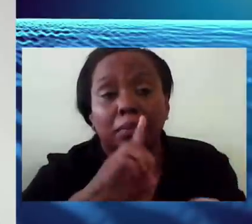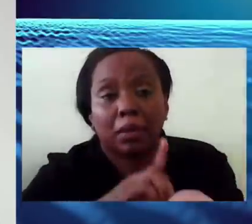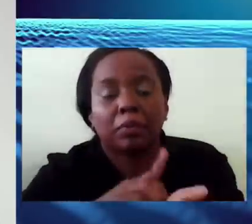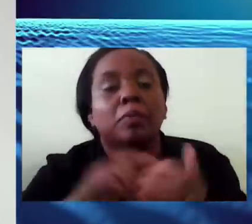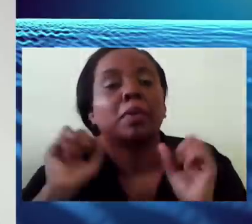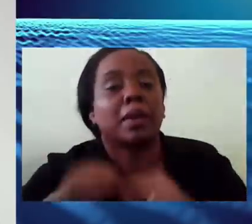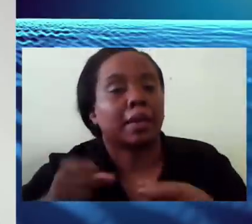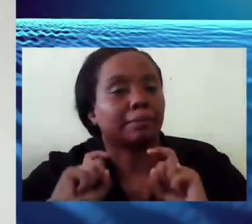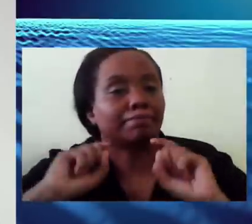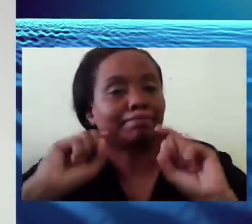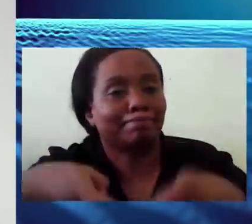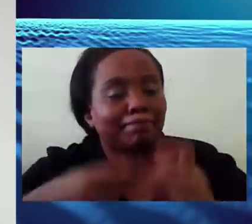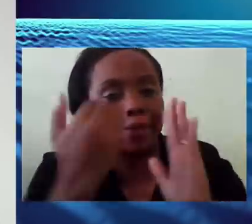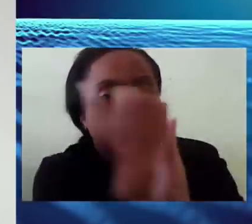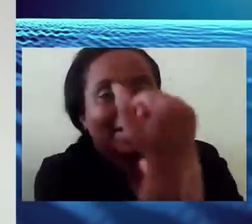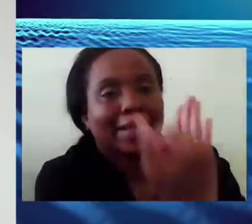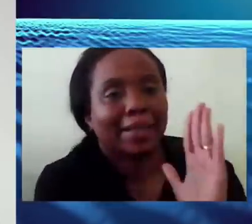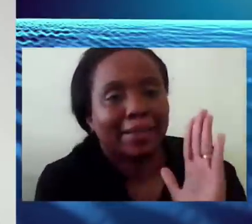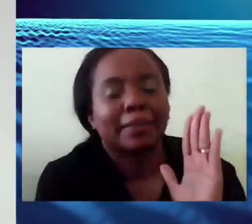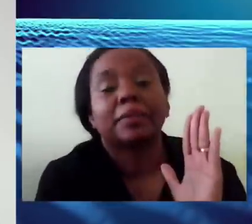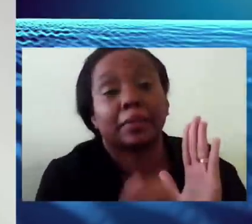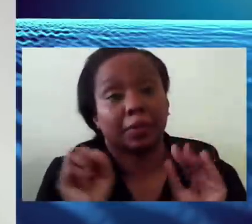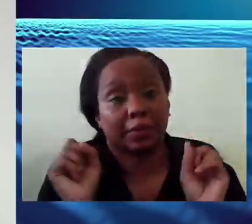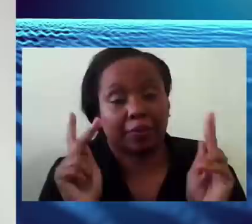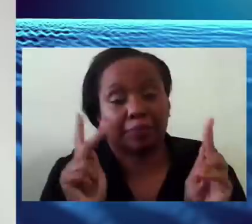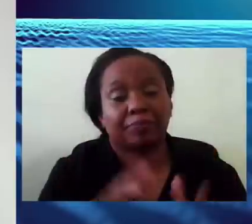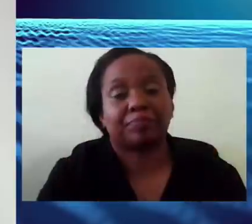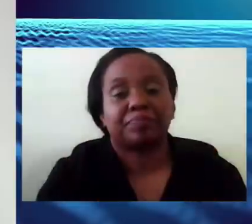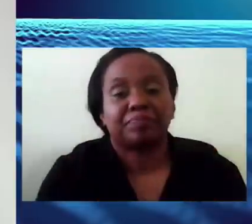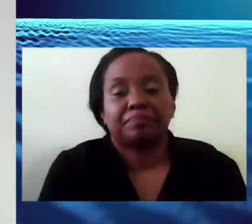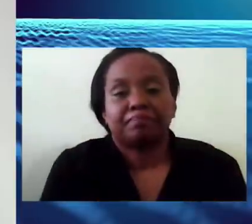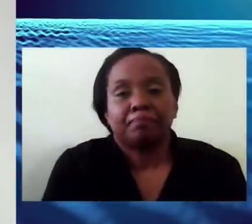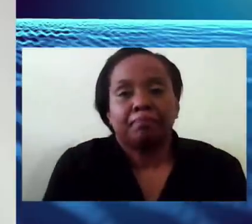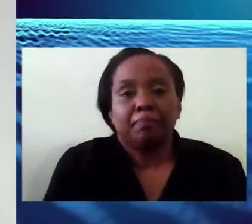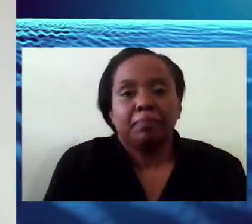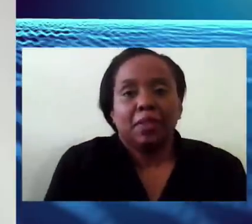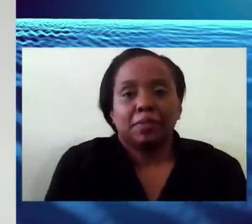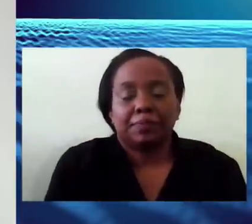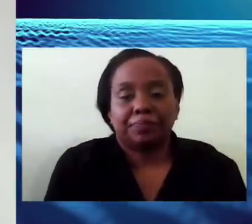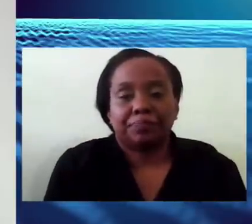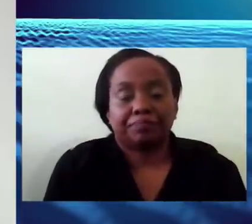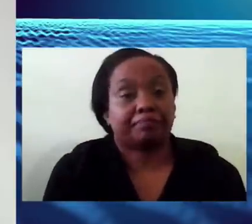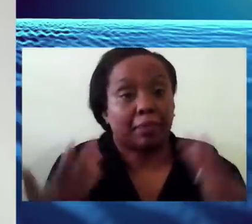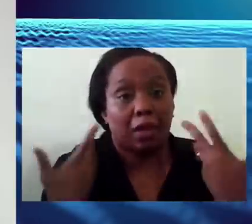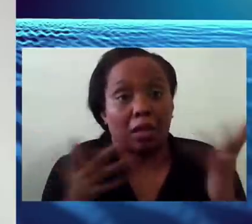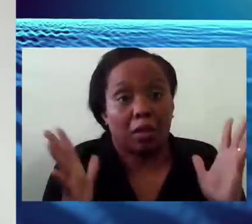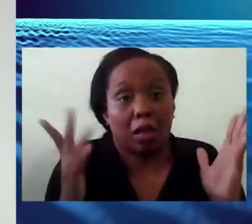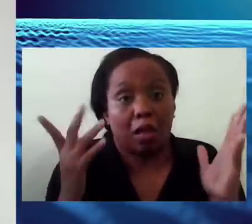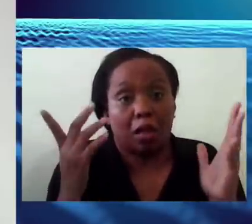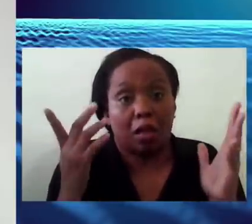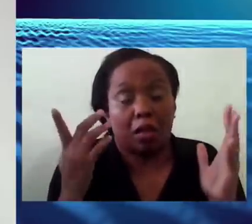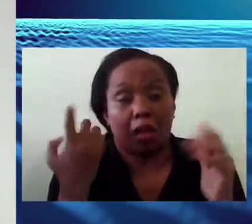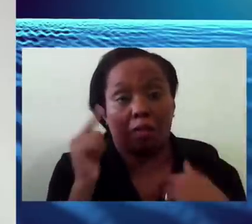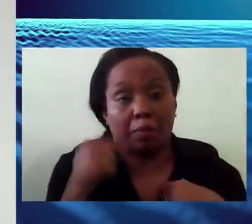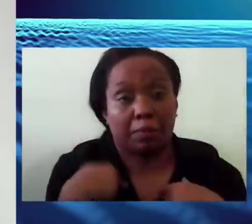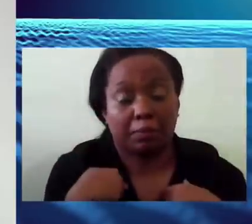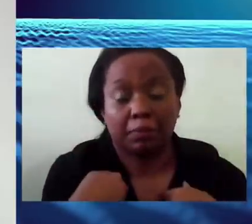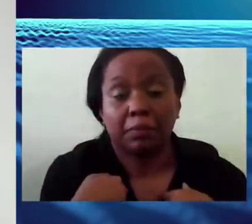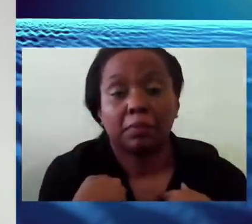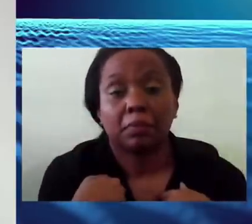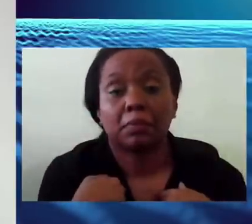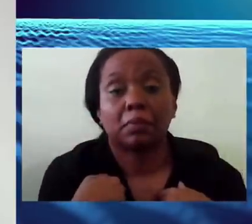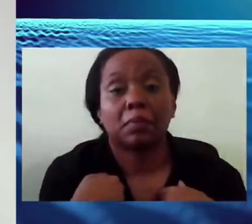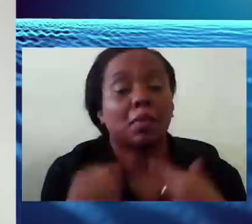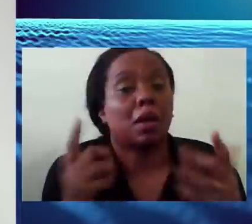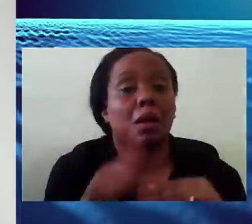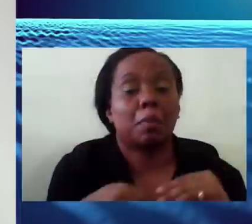who will be able to help you out. So that's it for me in terms of what you need to look out for and what you can do to